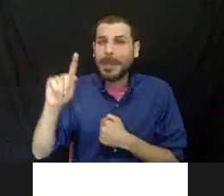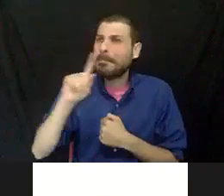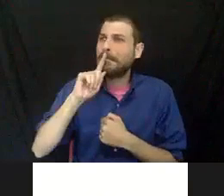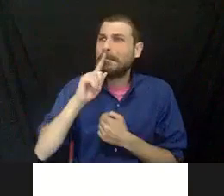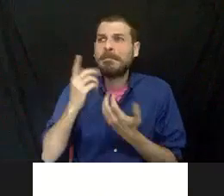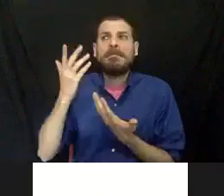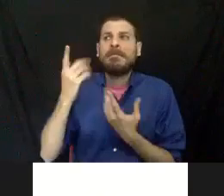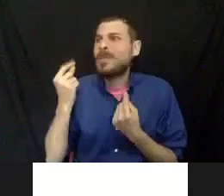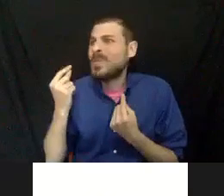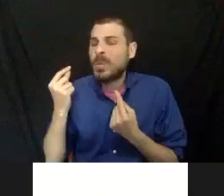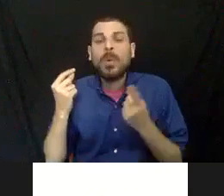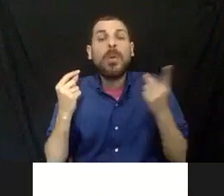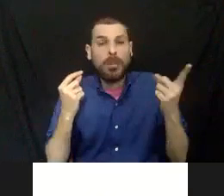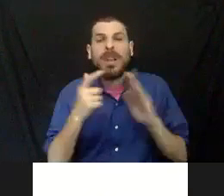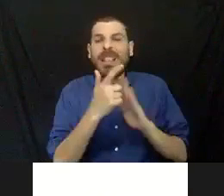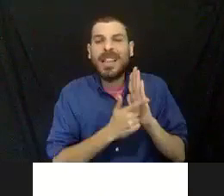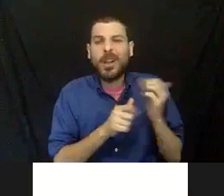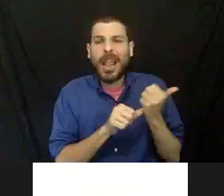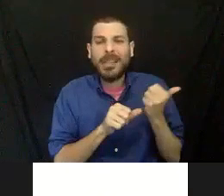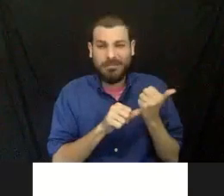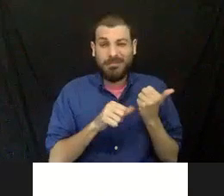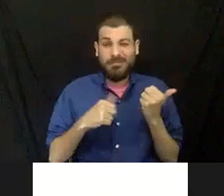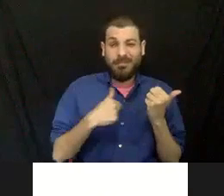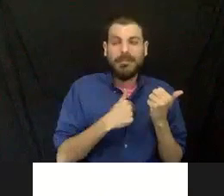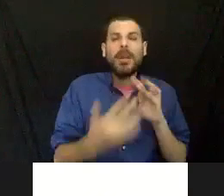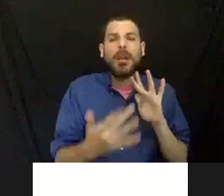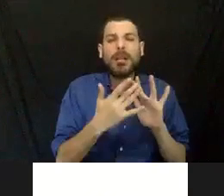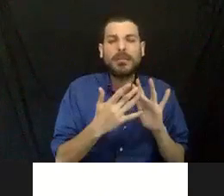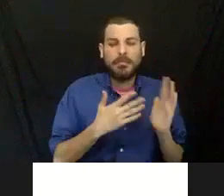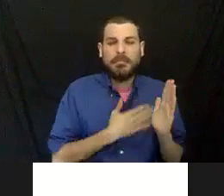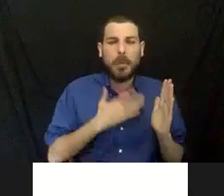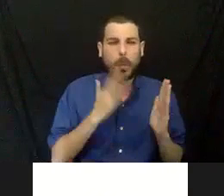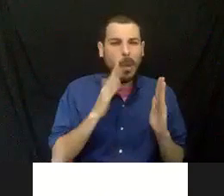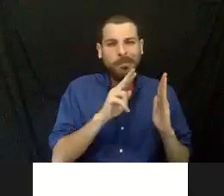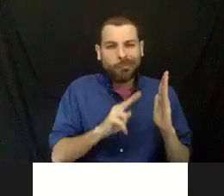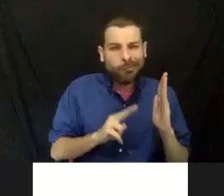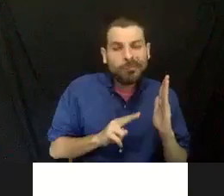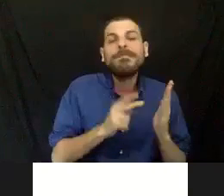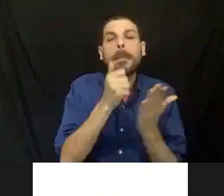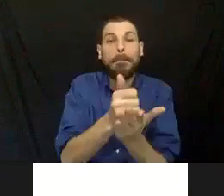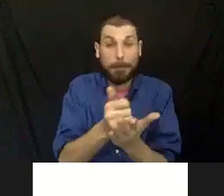legal aid and we can take a look and see if there's something that we can do to help.